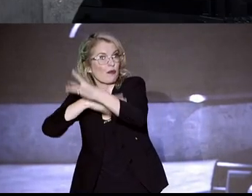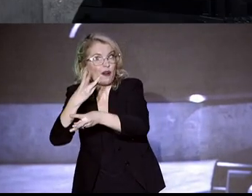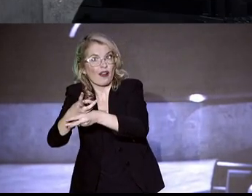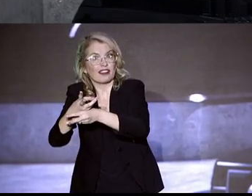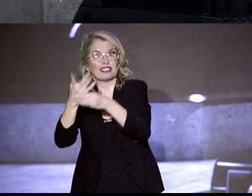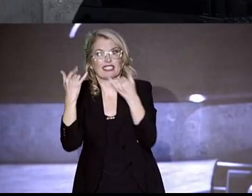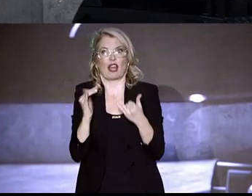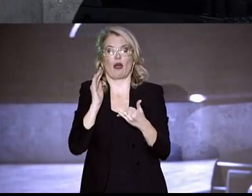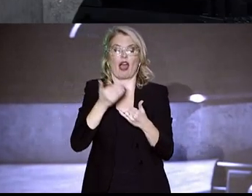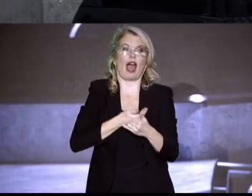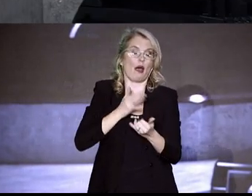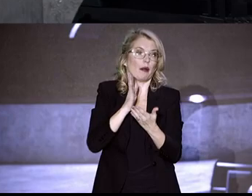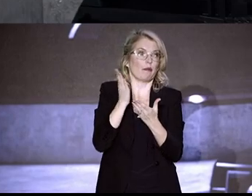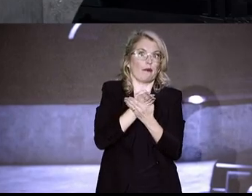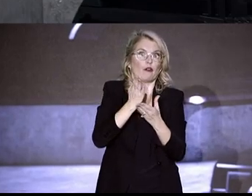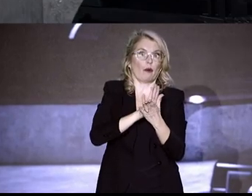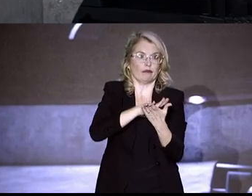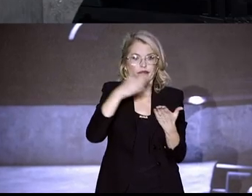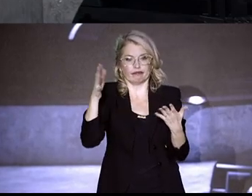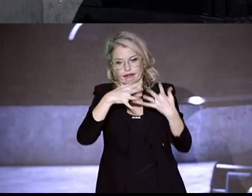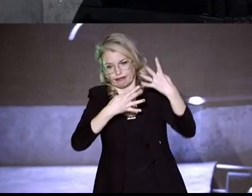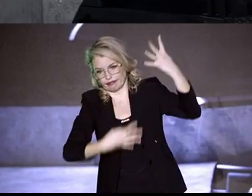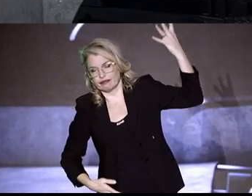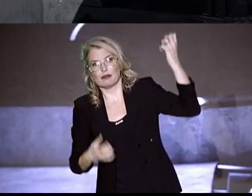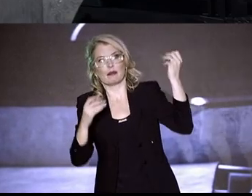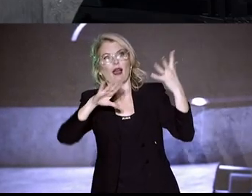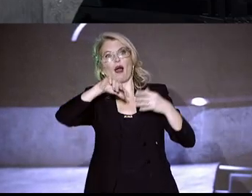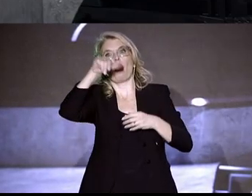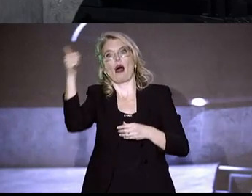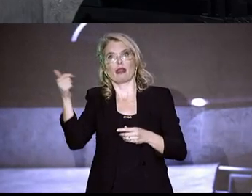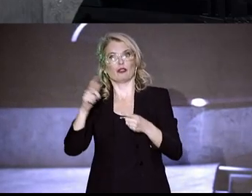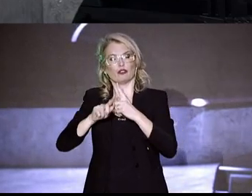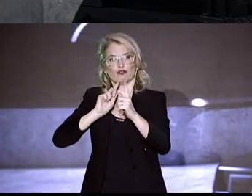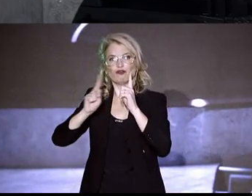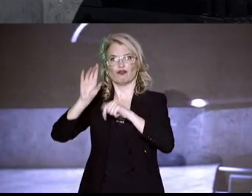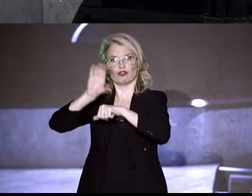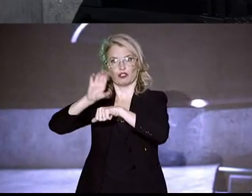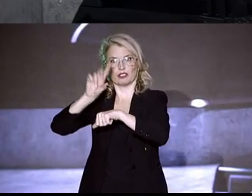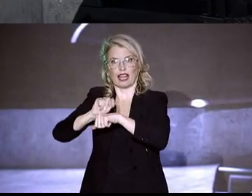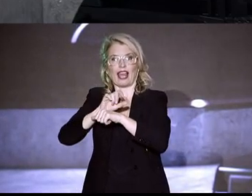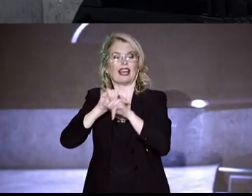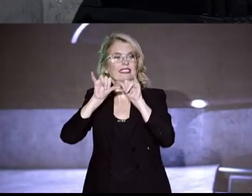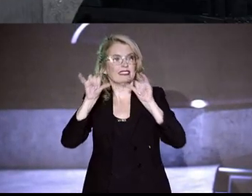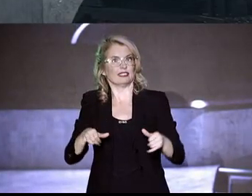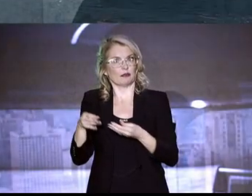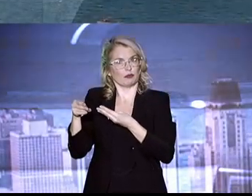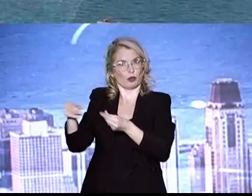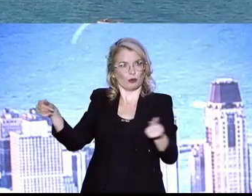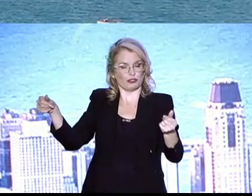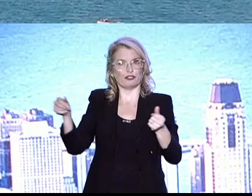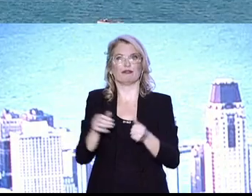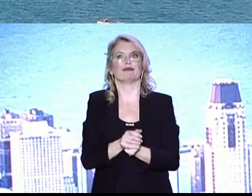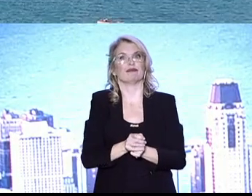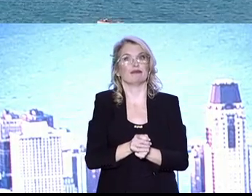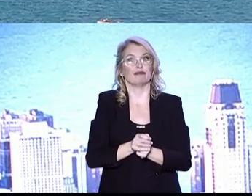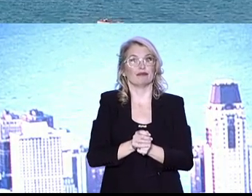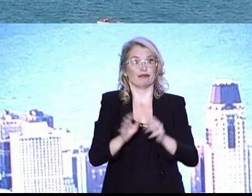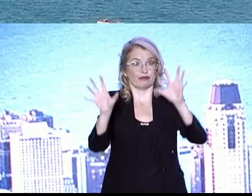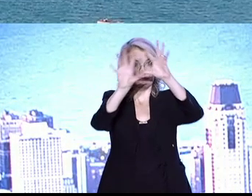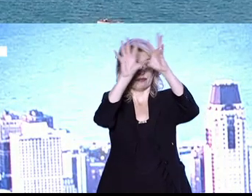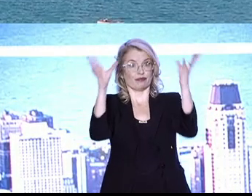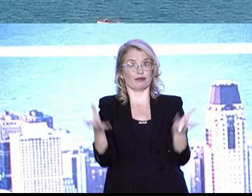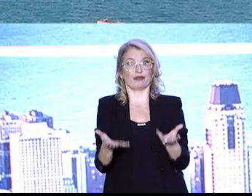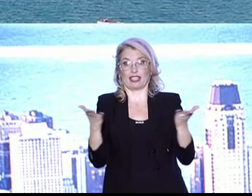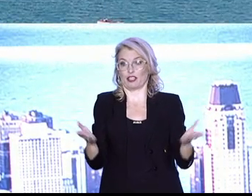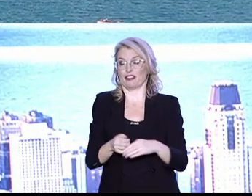our portfolio goes beyond products to consulting and systems solutions. Globally, as